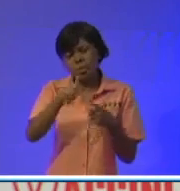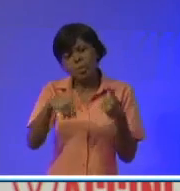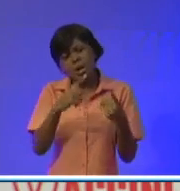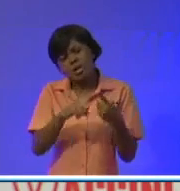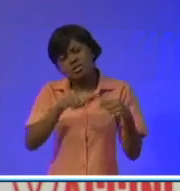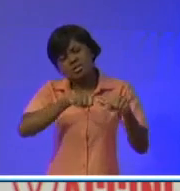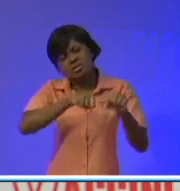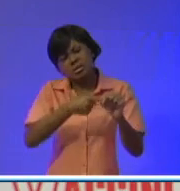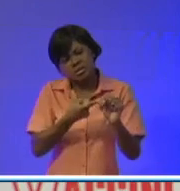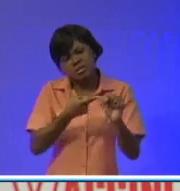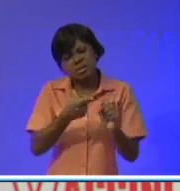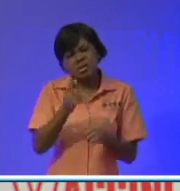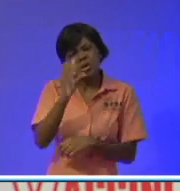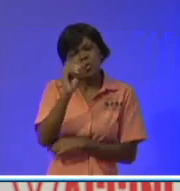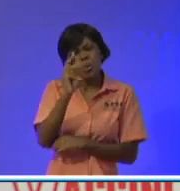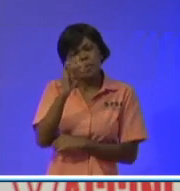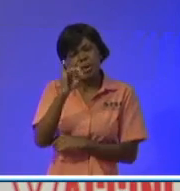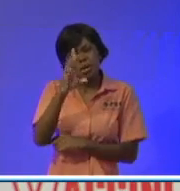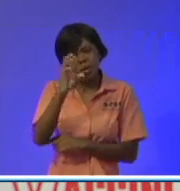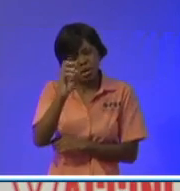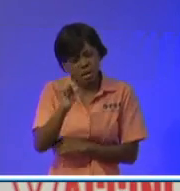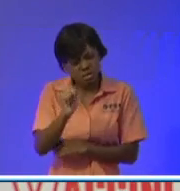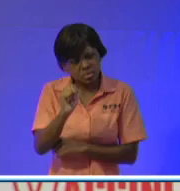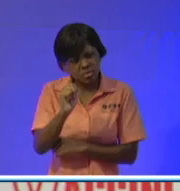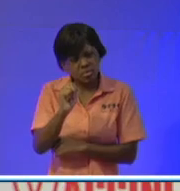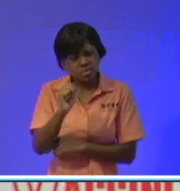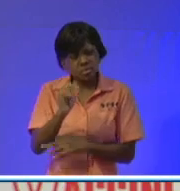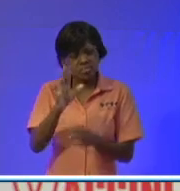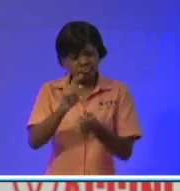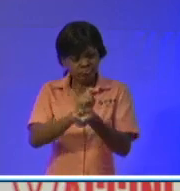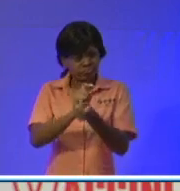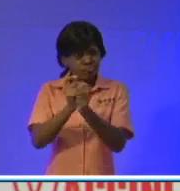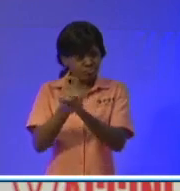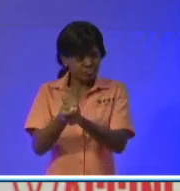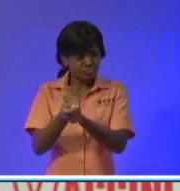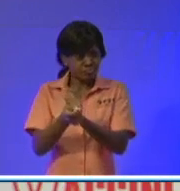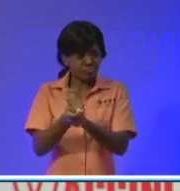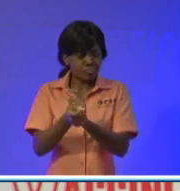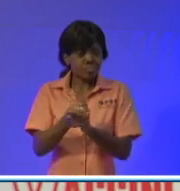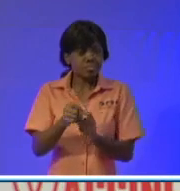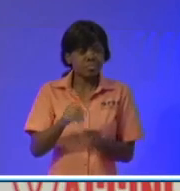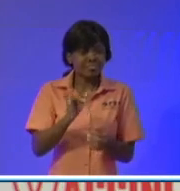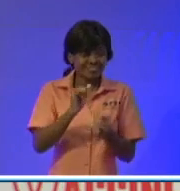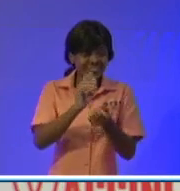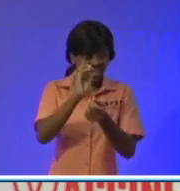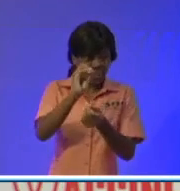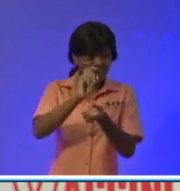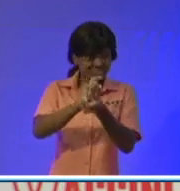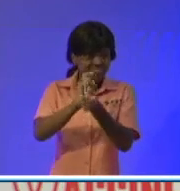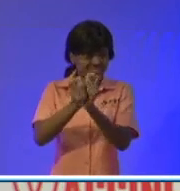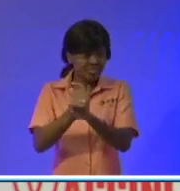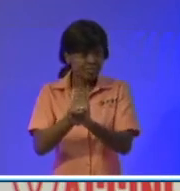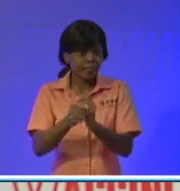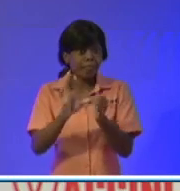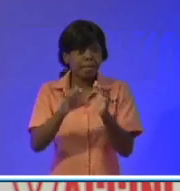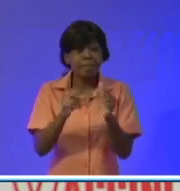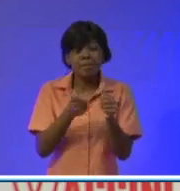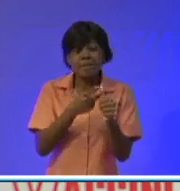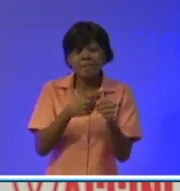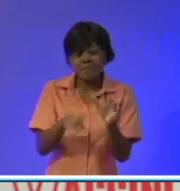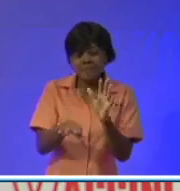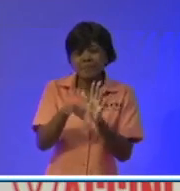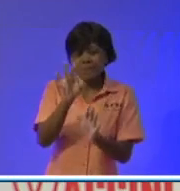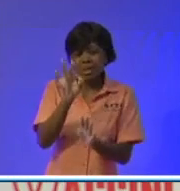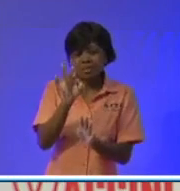discovered in 7 countries, it then rose to 23. It's now in 40 countries, so it's spreading around the world.